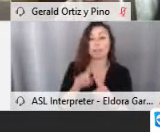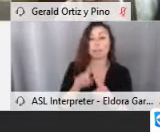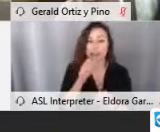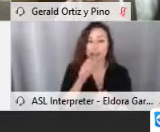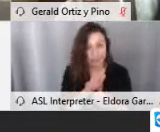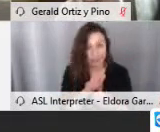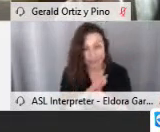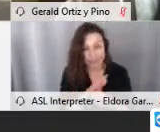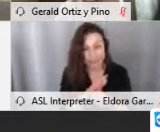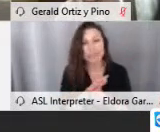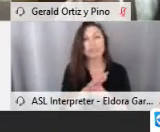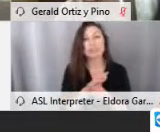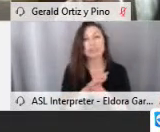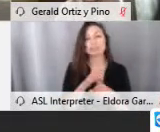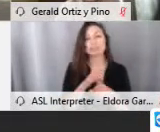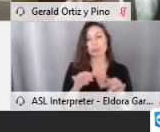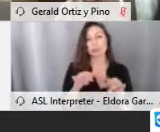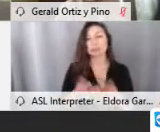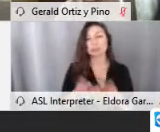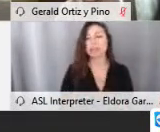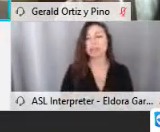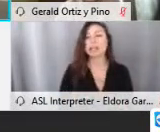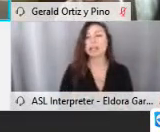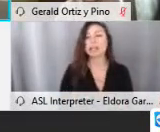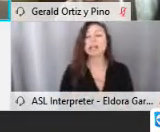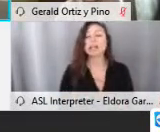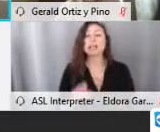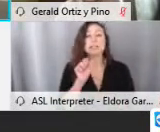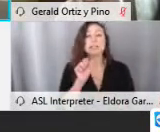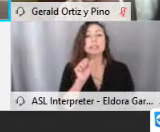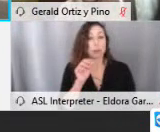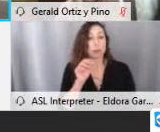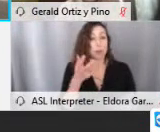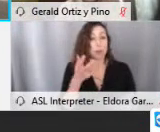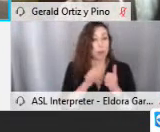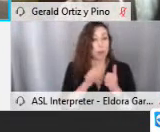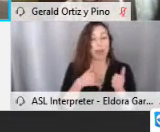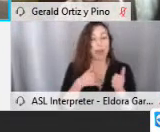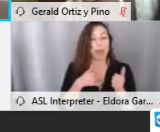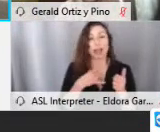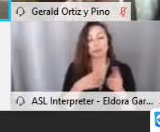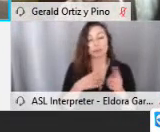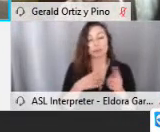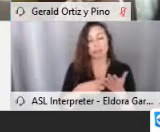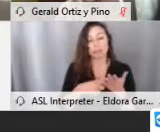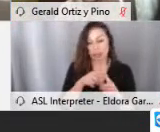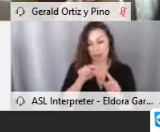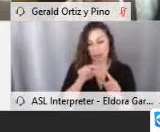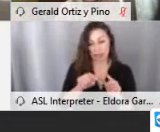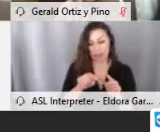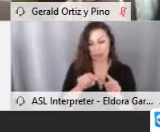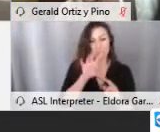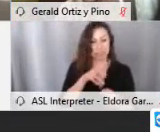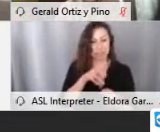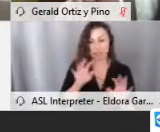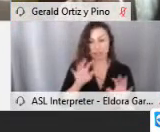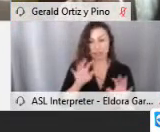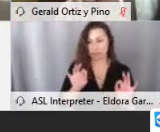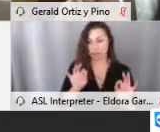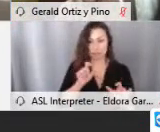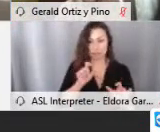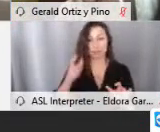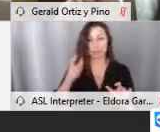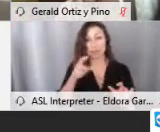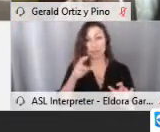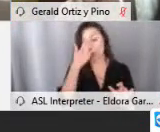insufficient to meet our full need. And so with that, I always like to talk about this slide because it's, if for those of you